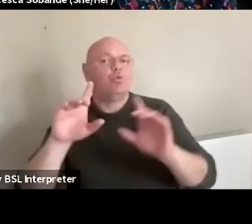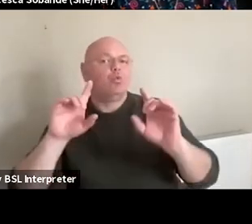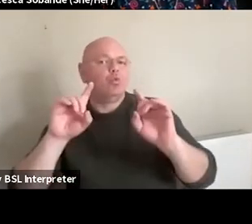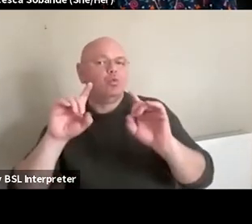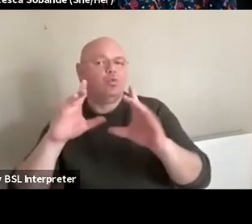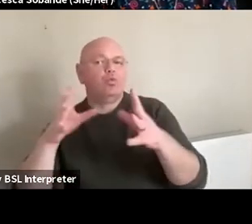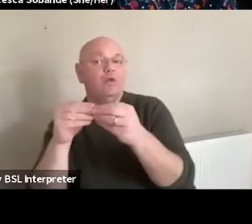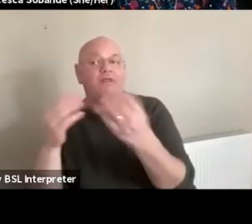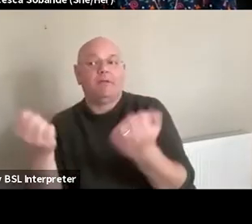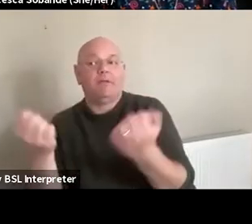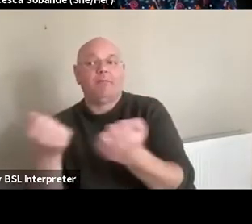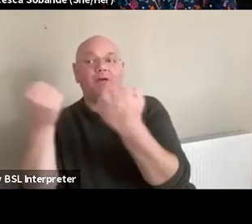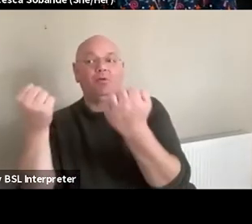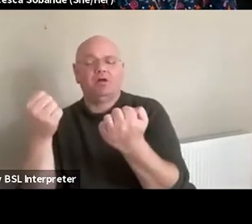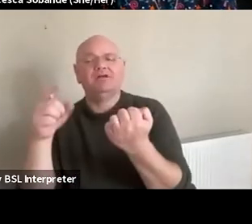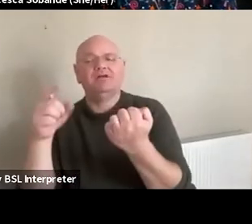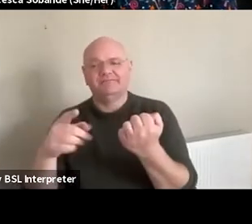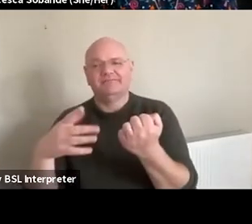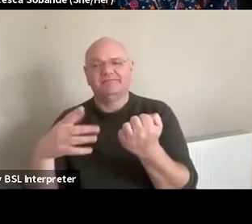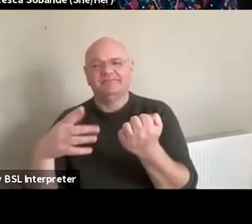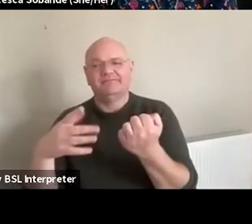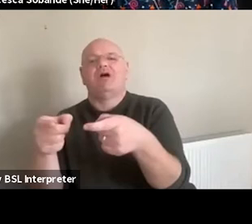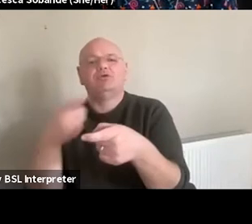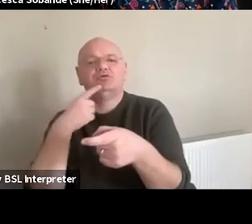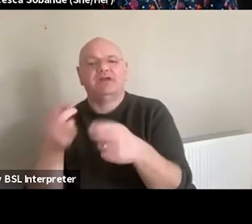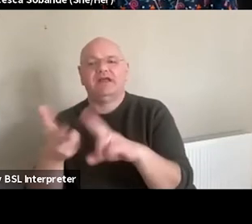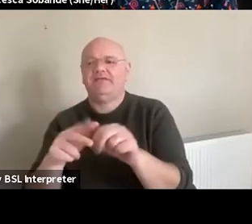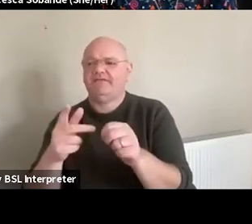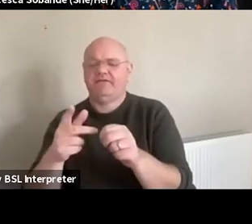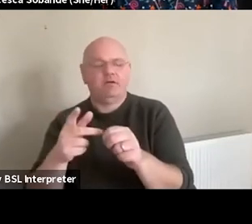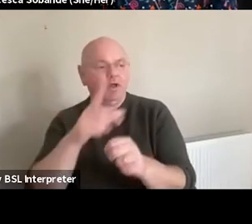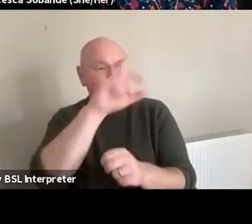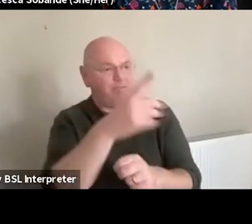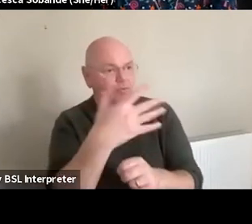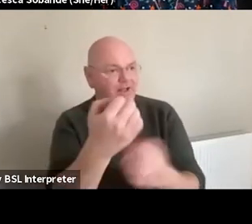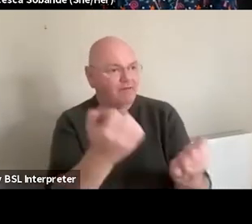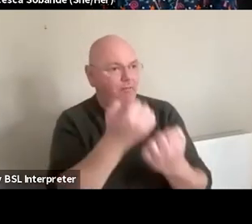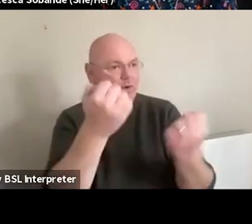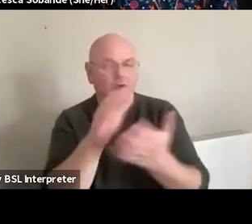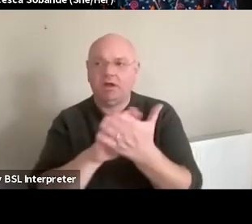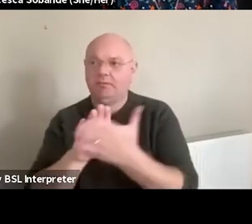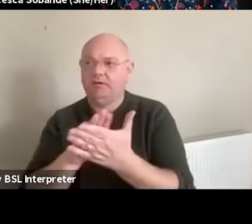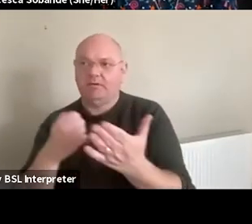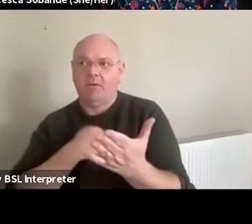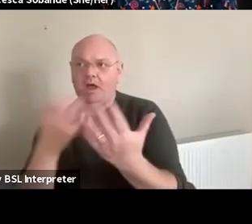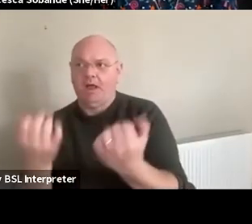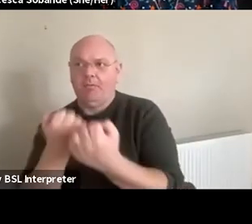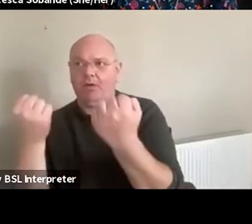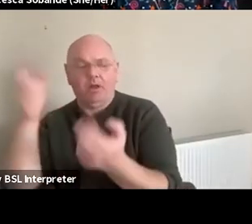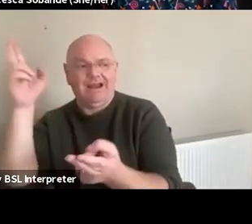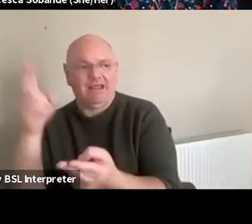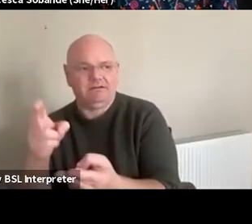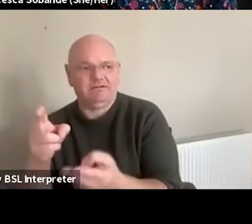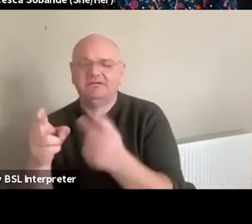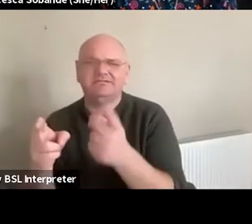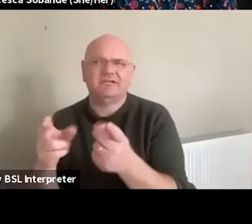people have power, I must have less. But power is the ability to act. We want our politicians to act. We